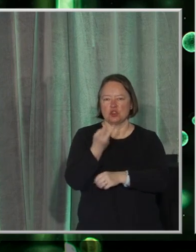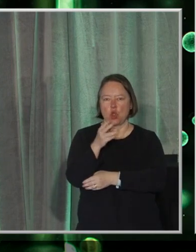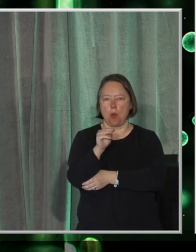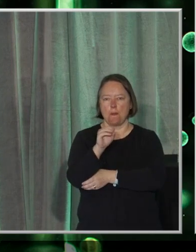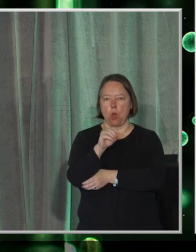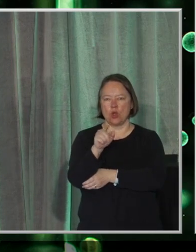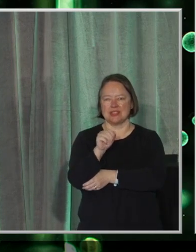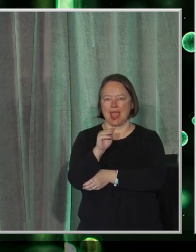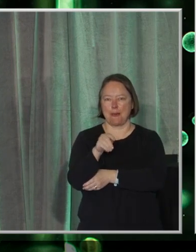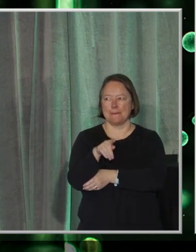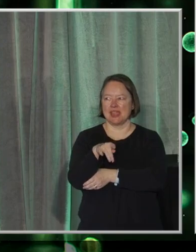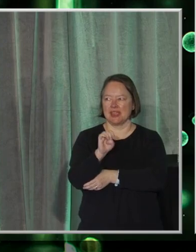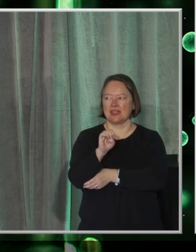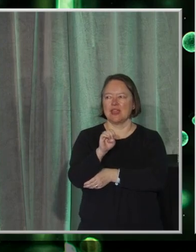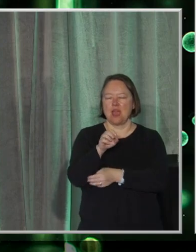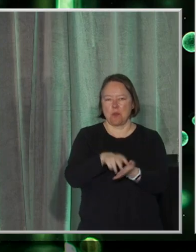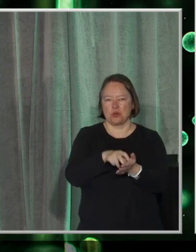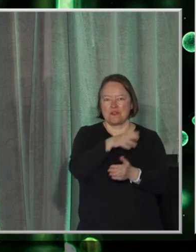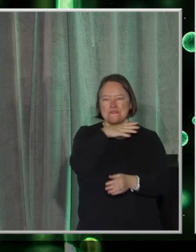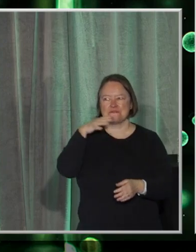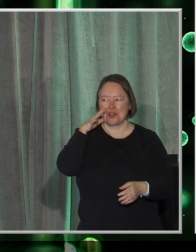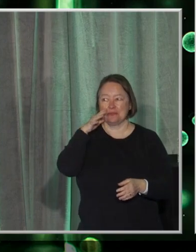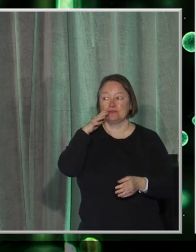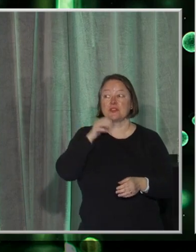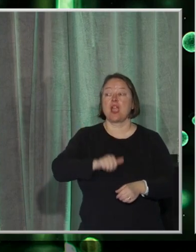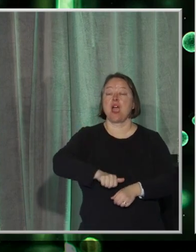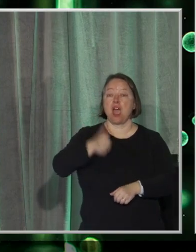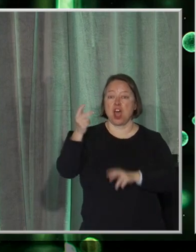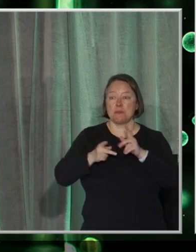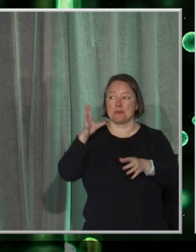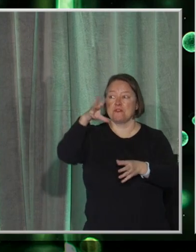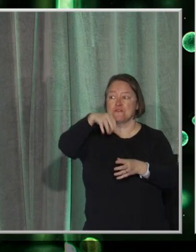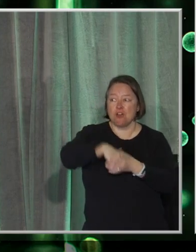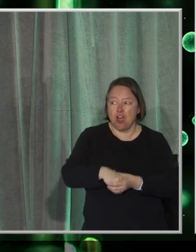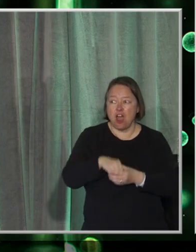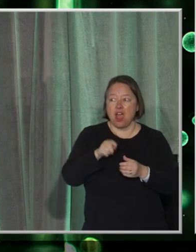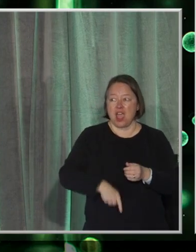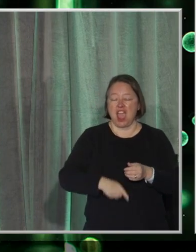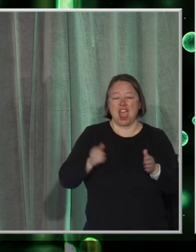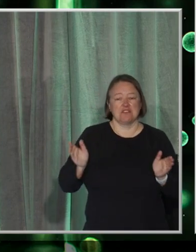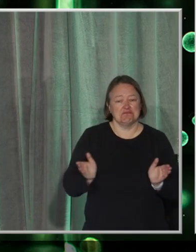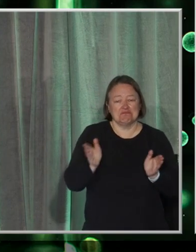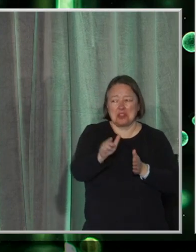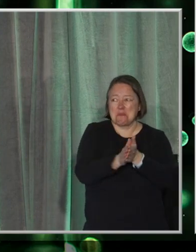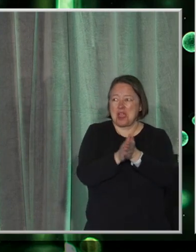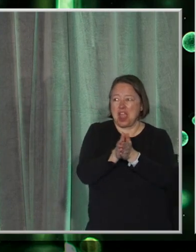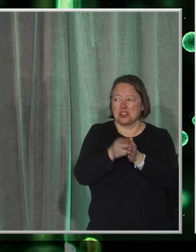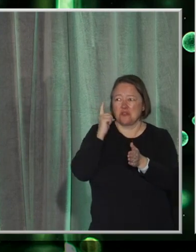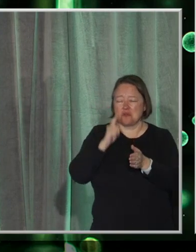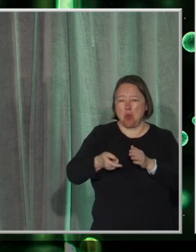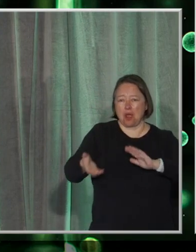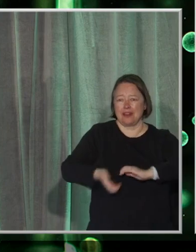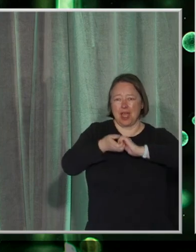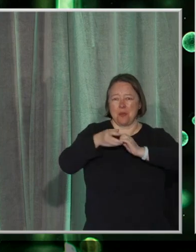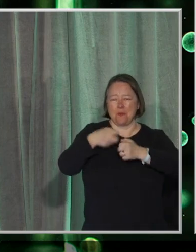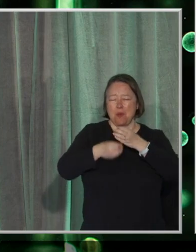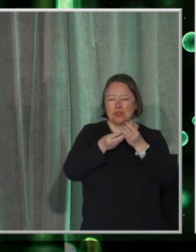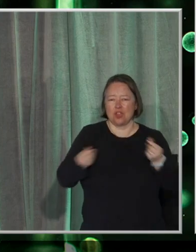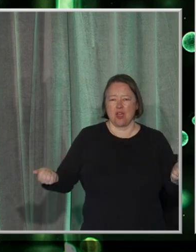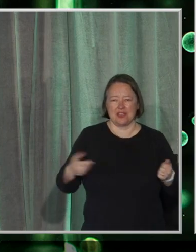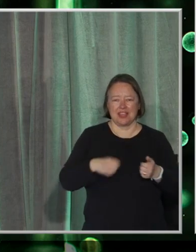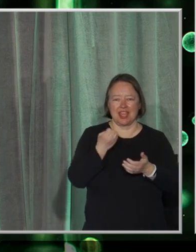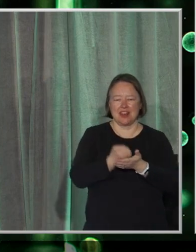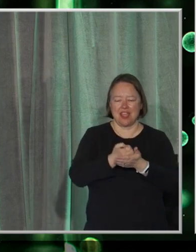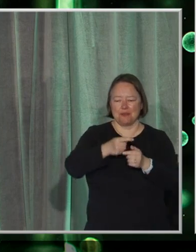farms. Countless other past participants have gone on to carry their passions for collaborative problem solving and the circular economy